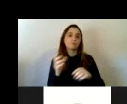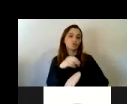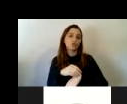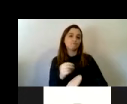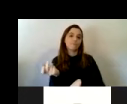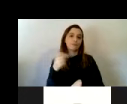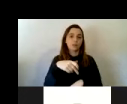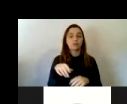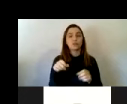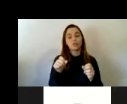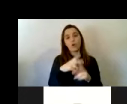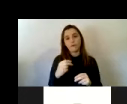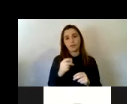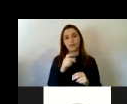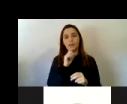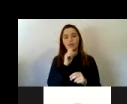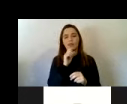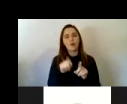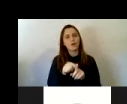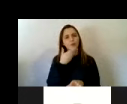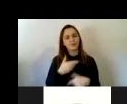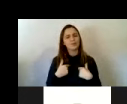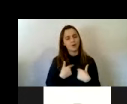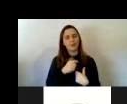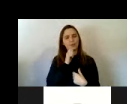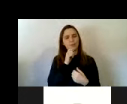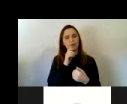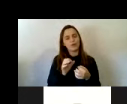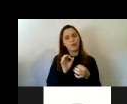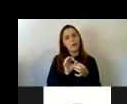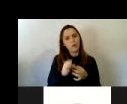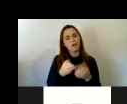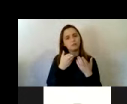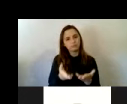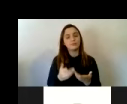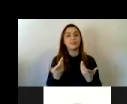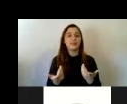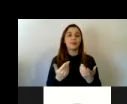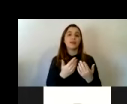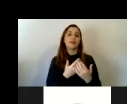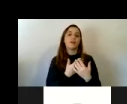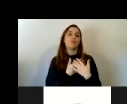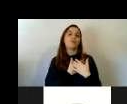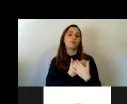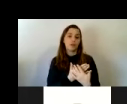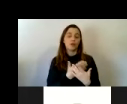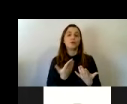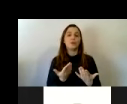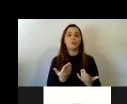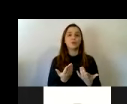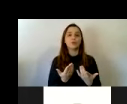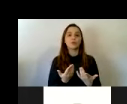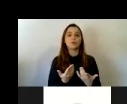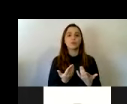their experiences. And it's voluntary to visit RådRum. You don't have to be sent by any agency